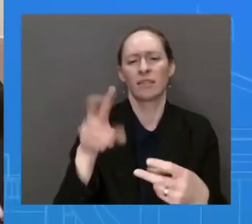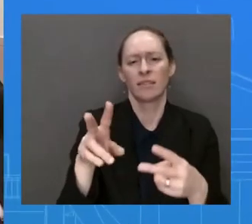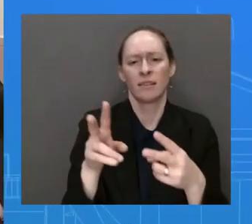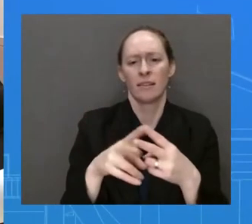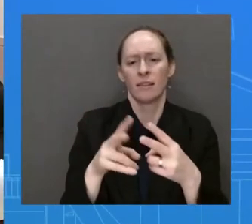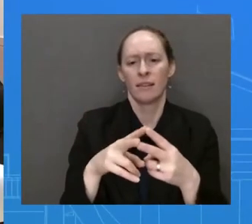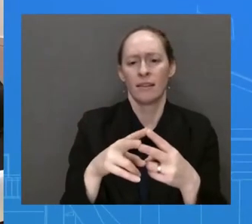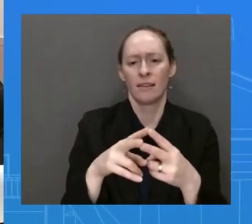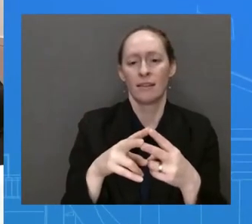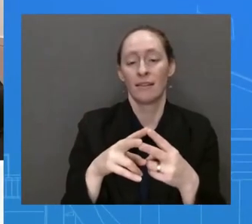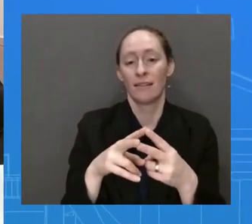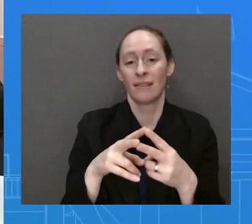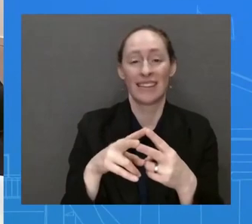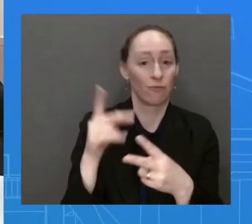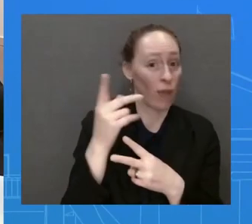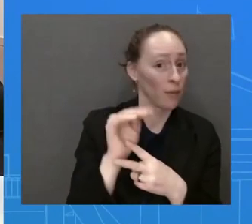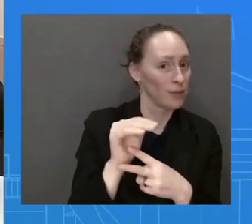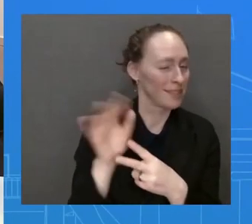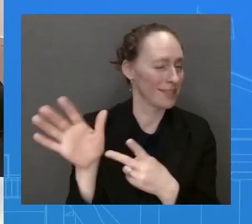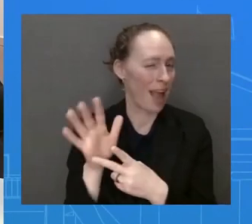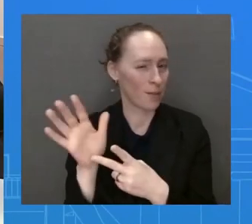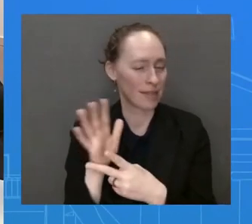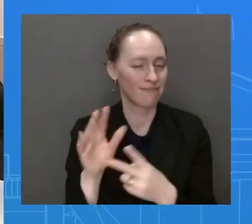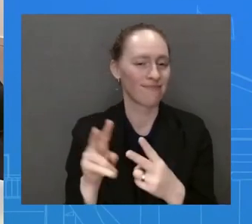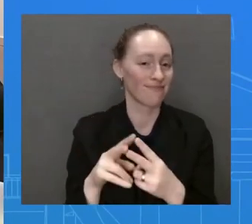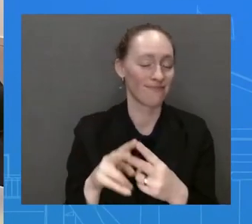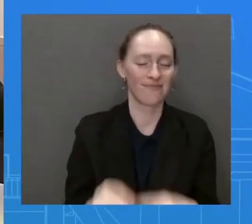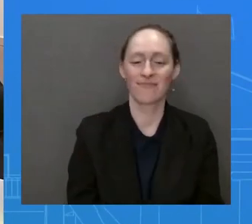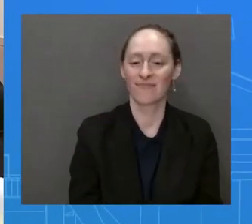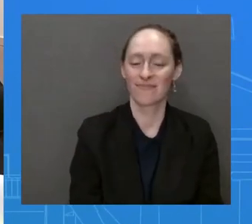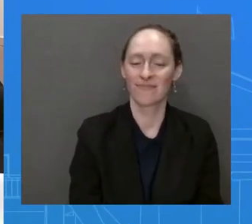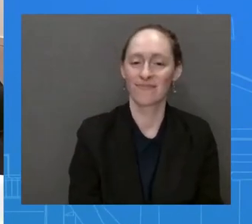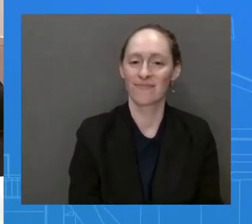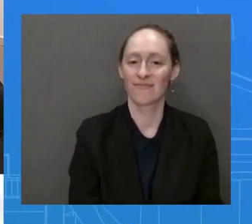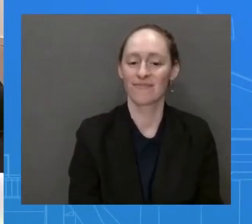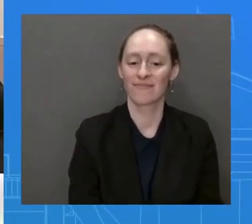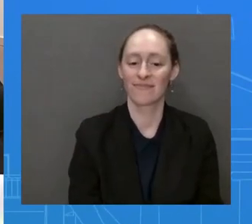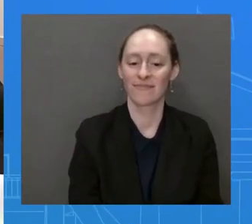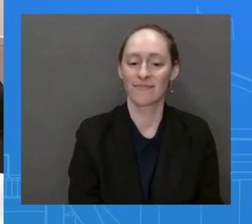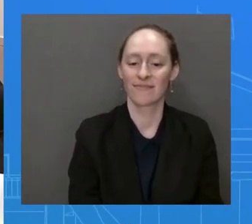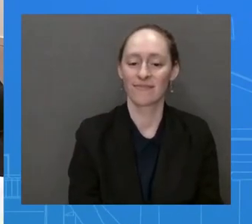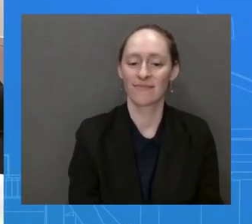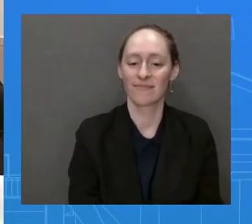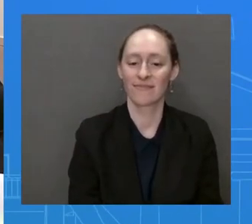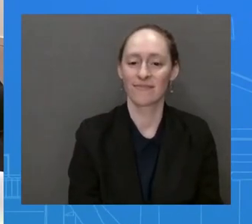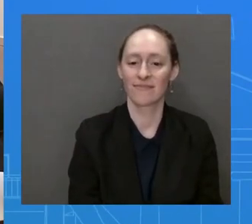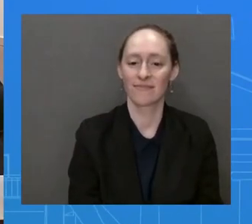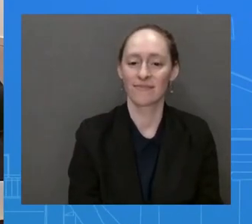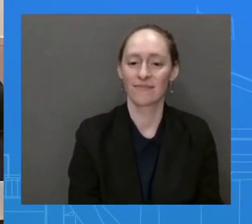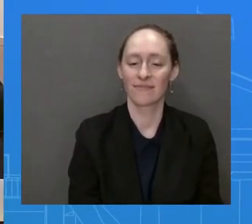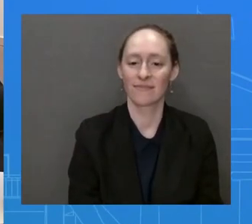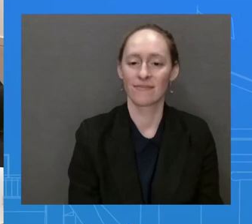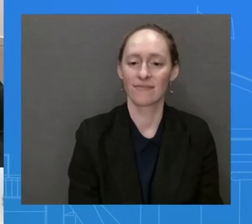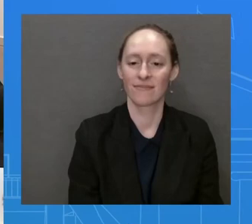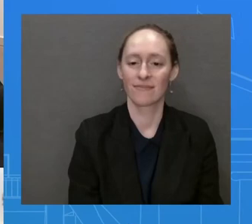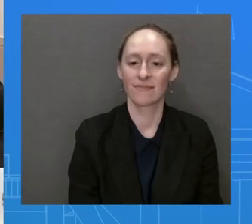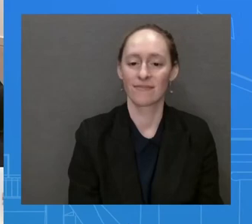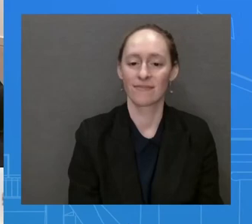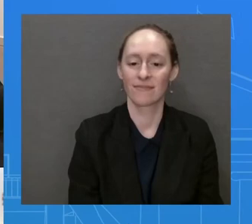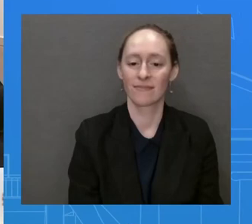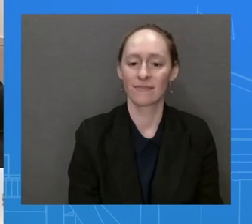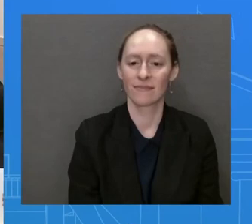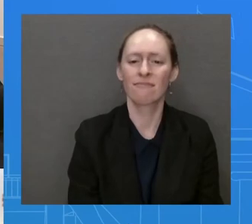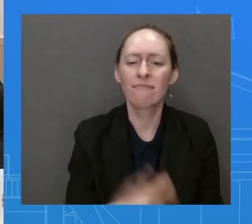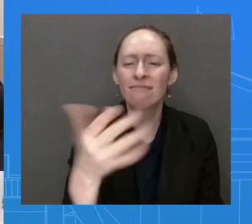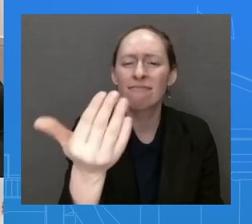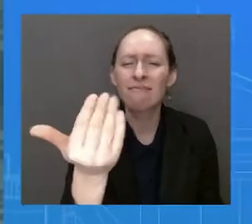have seen online propaganda from adversaries seeking to take advantage from this revolution. I'm sorry, can you go back a little